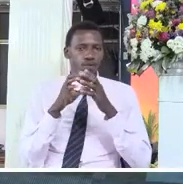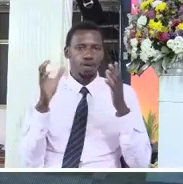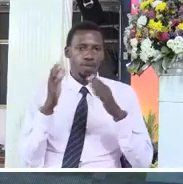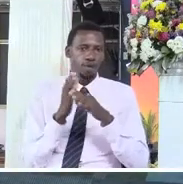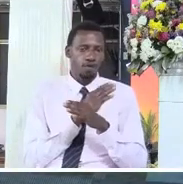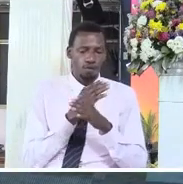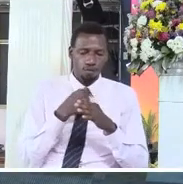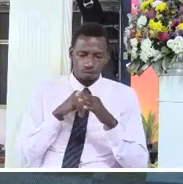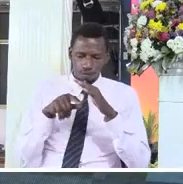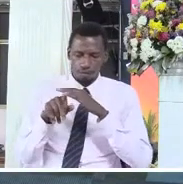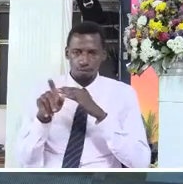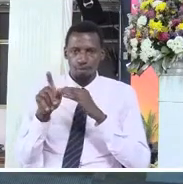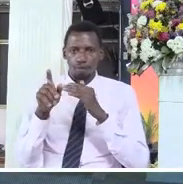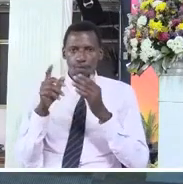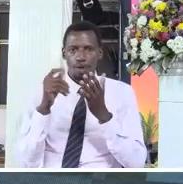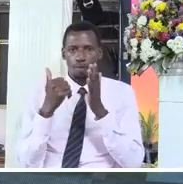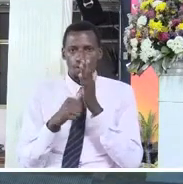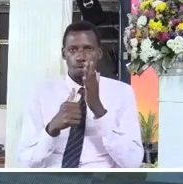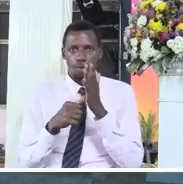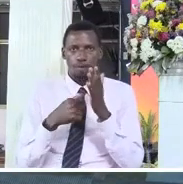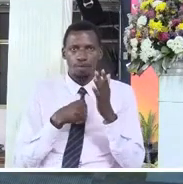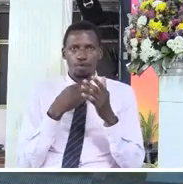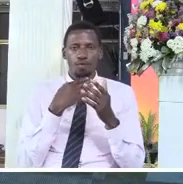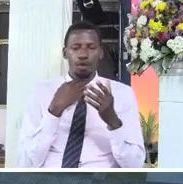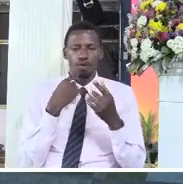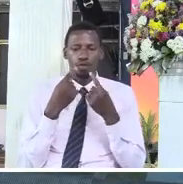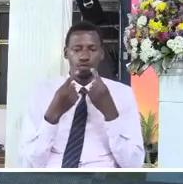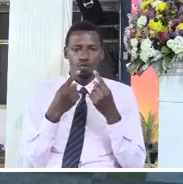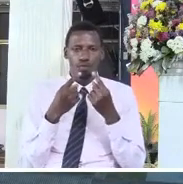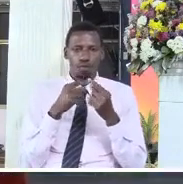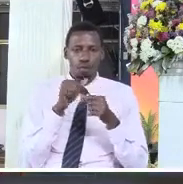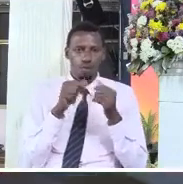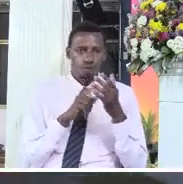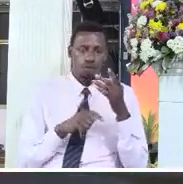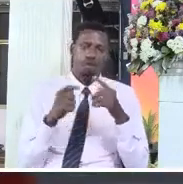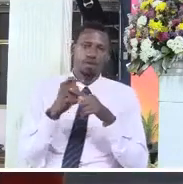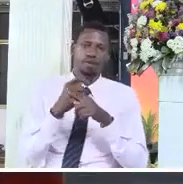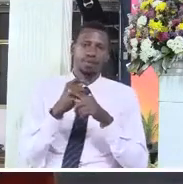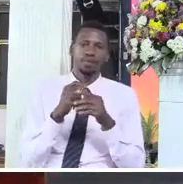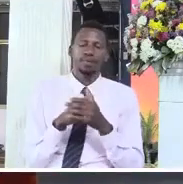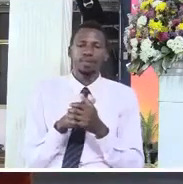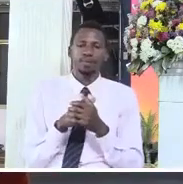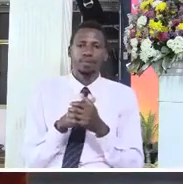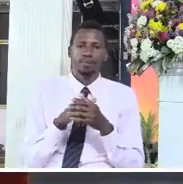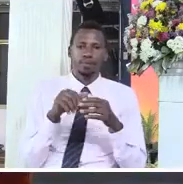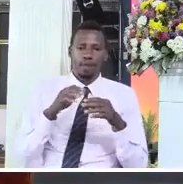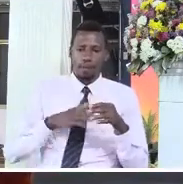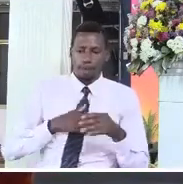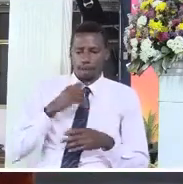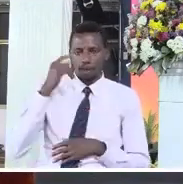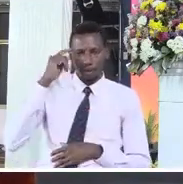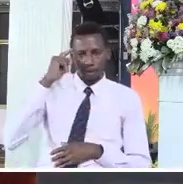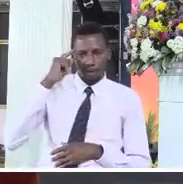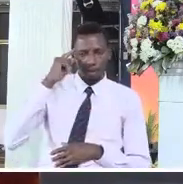problems, let me just speak a bit on the training. So in my